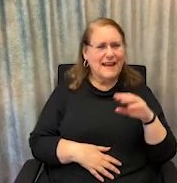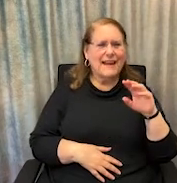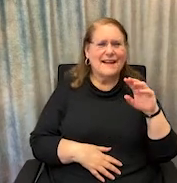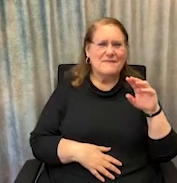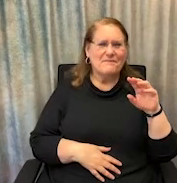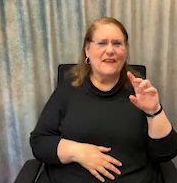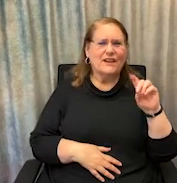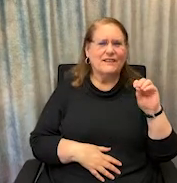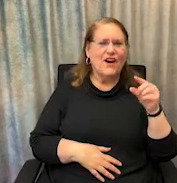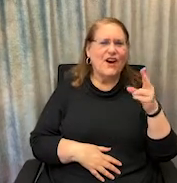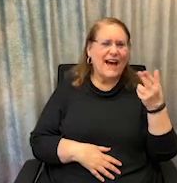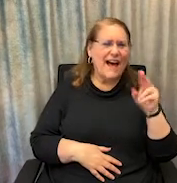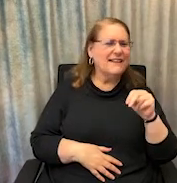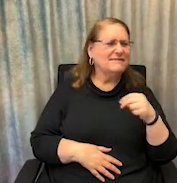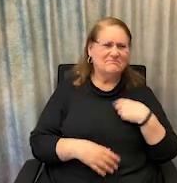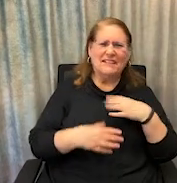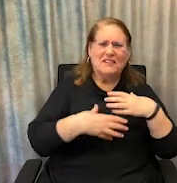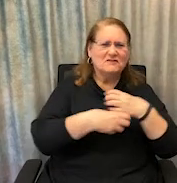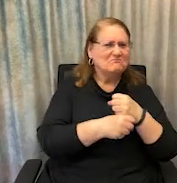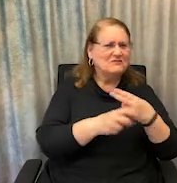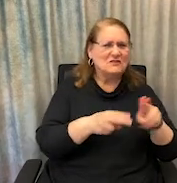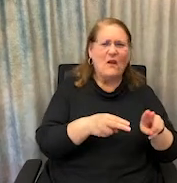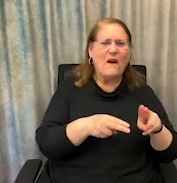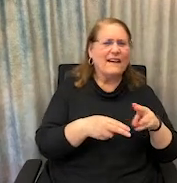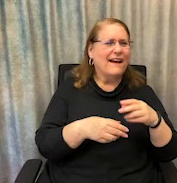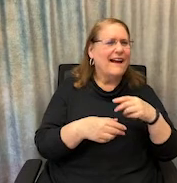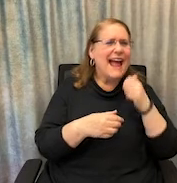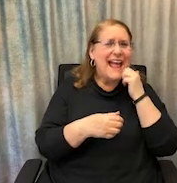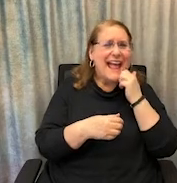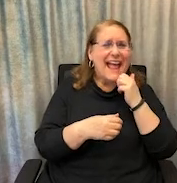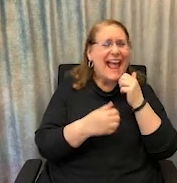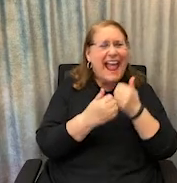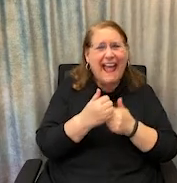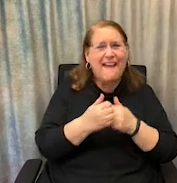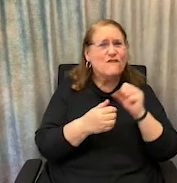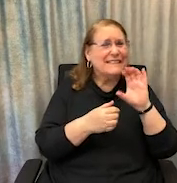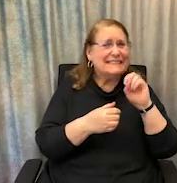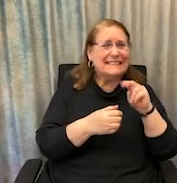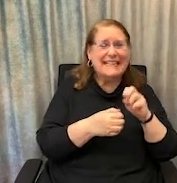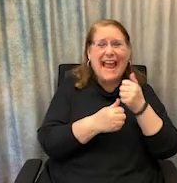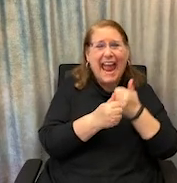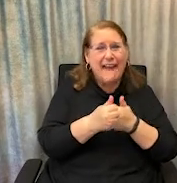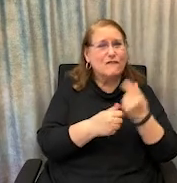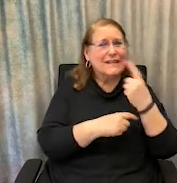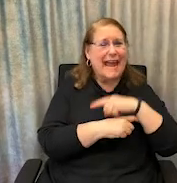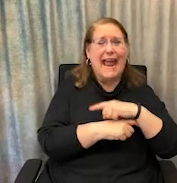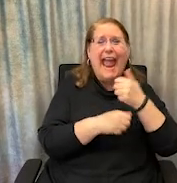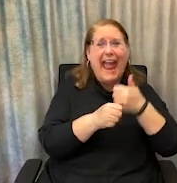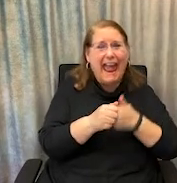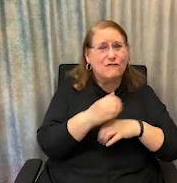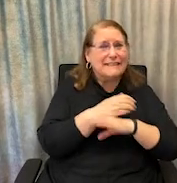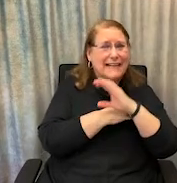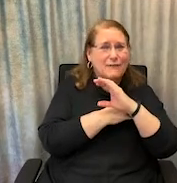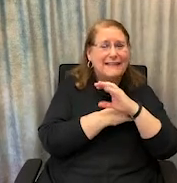I'll make it short and sweet. I would say everything, every single day, every single scene, and every single sunrise and sunset I was able to witness. I